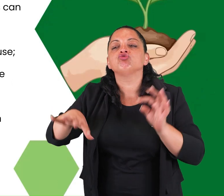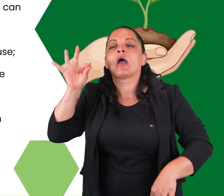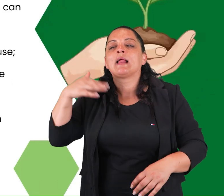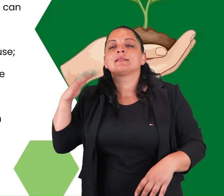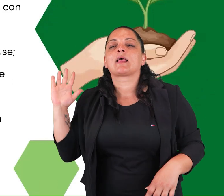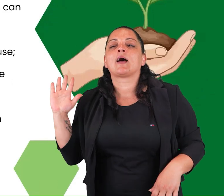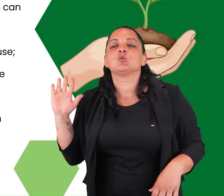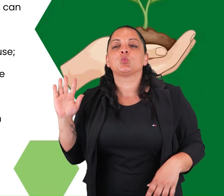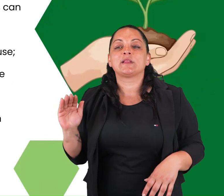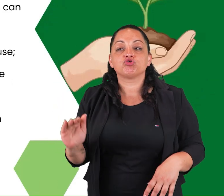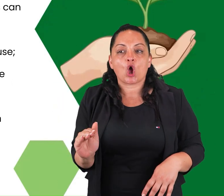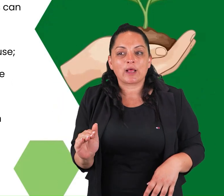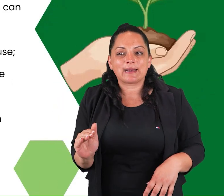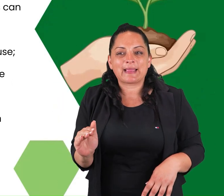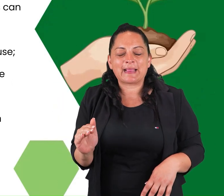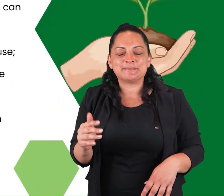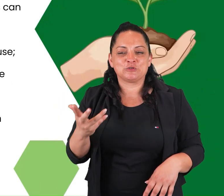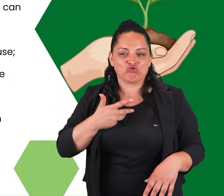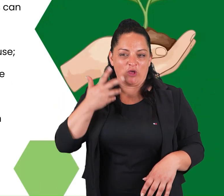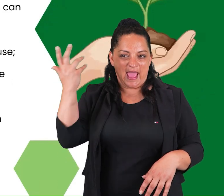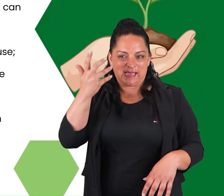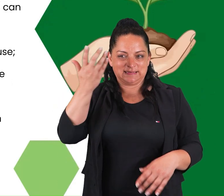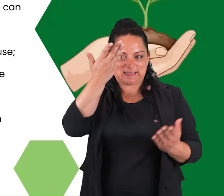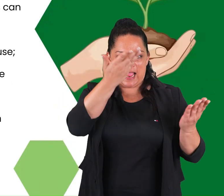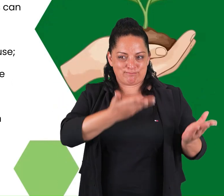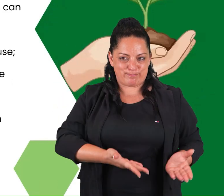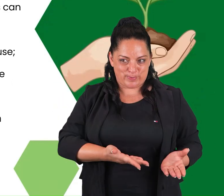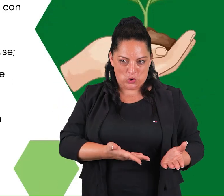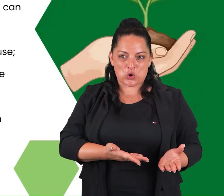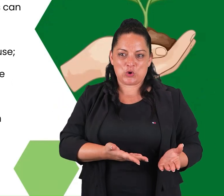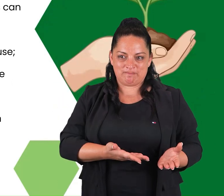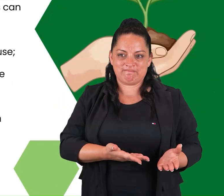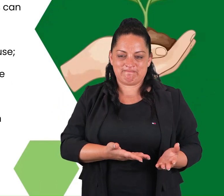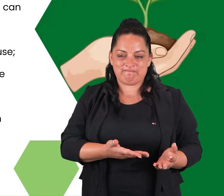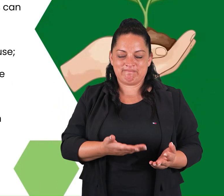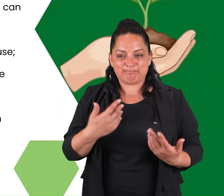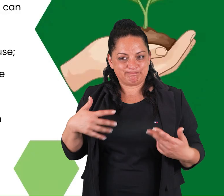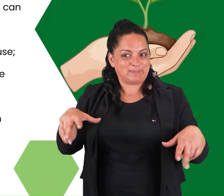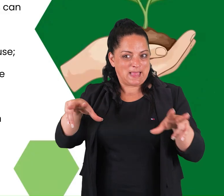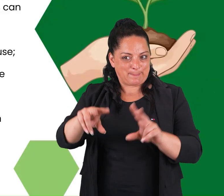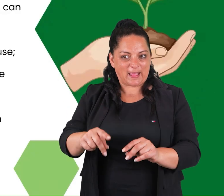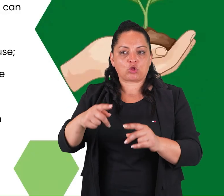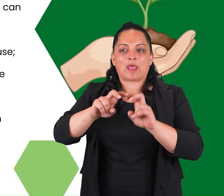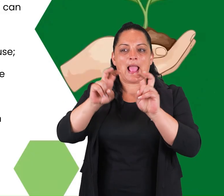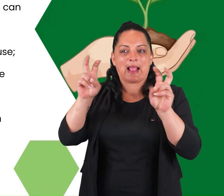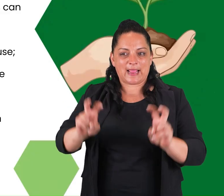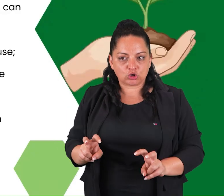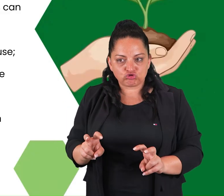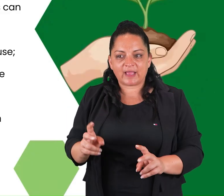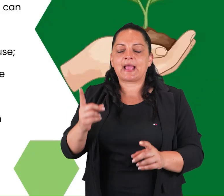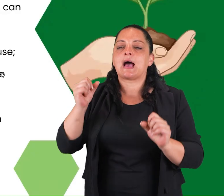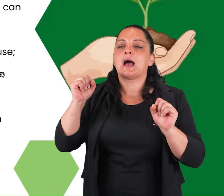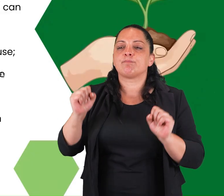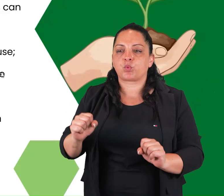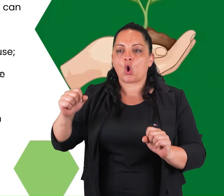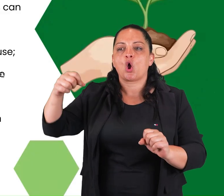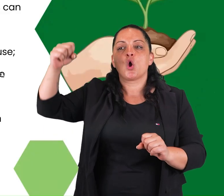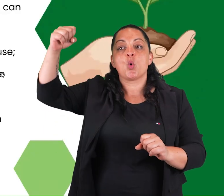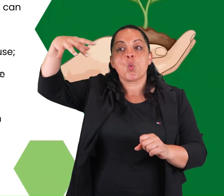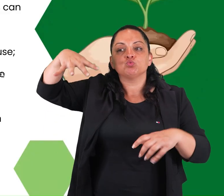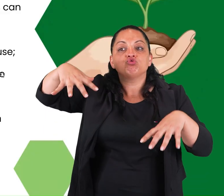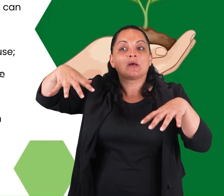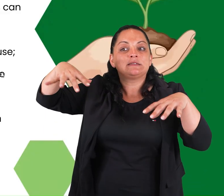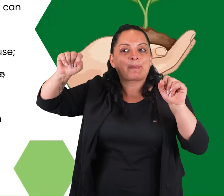day. Some examples are listed here. For example, about energy, we